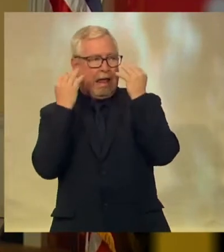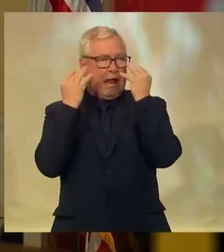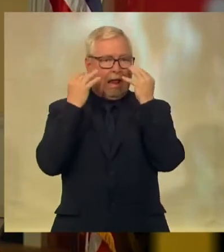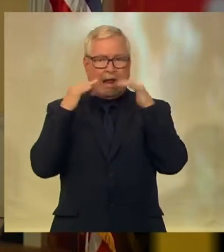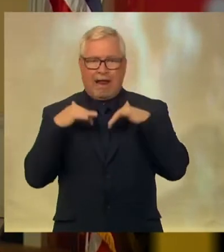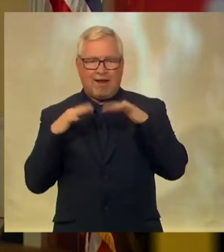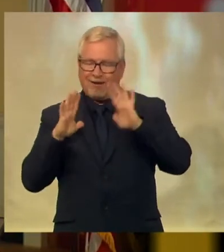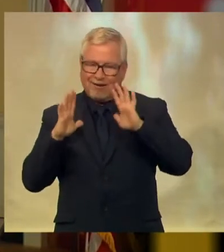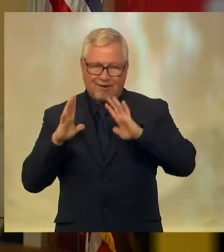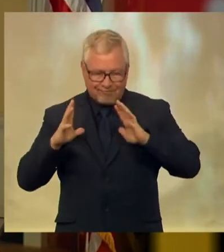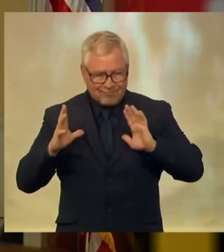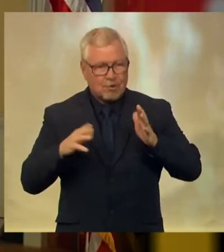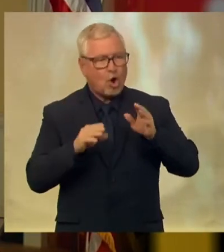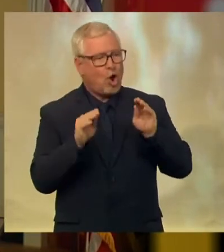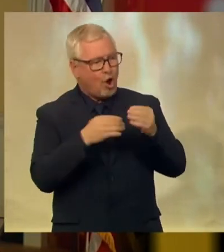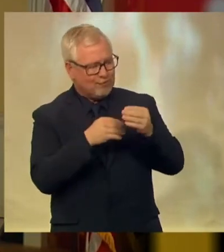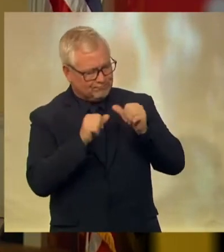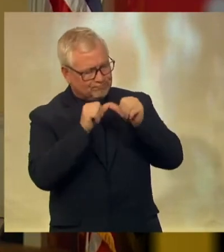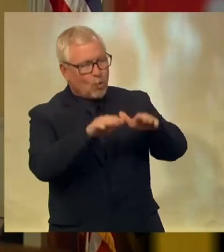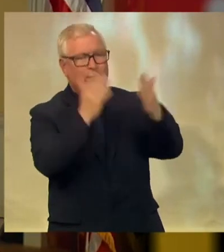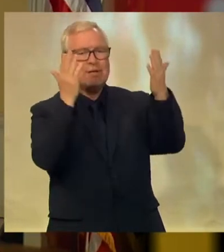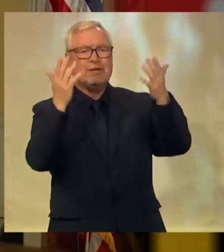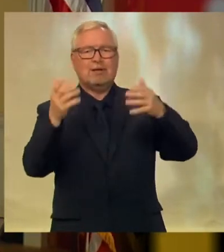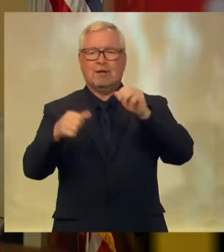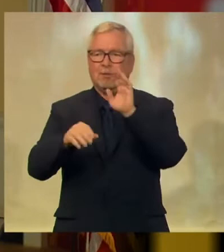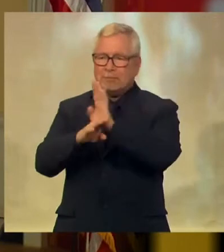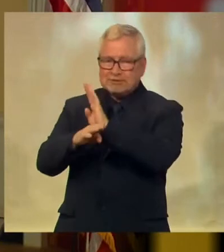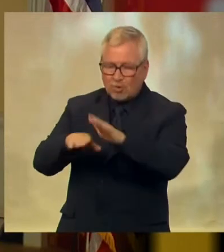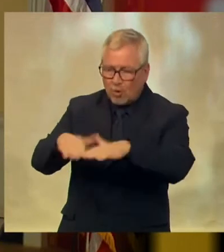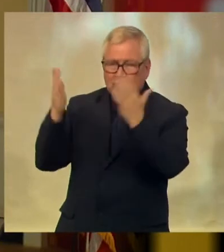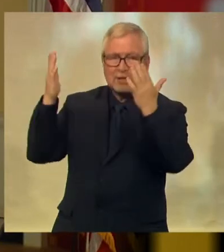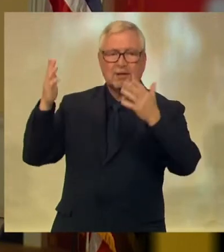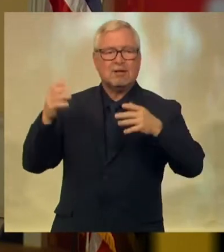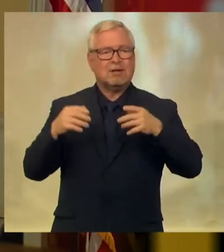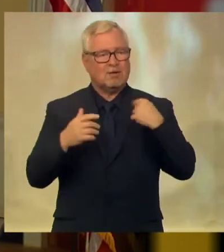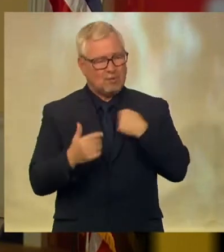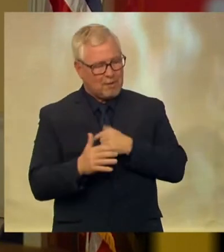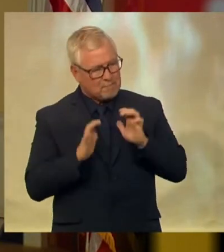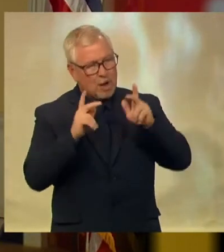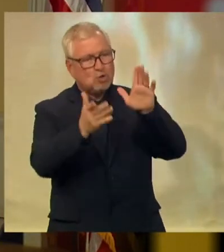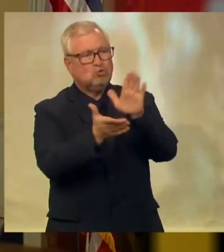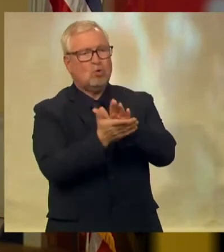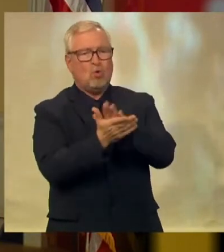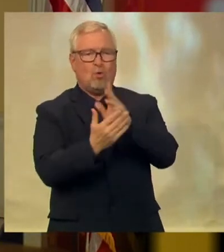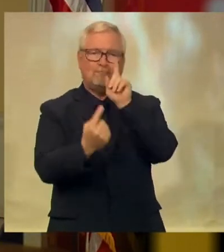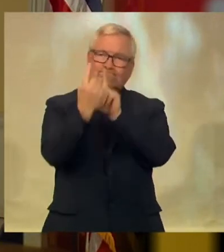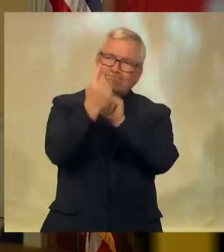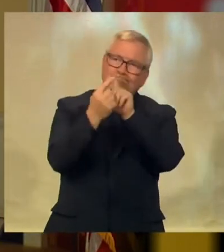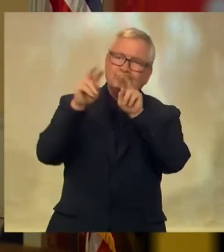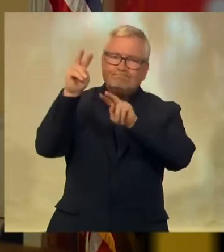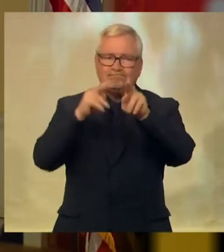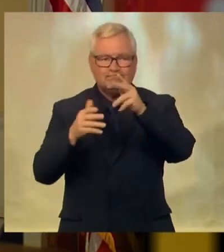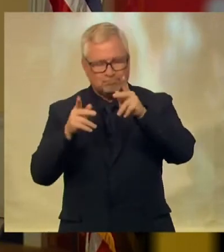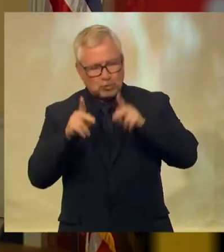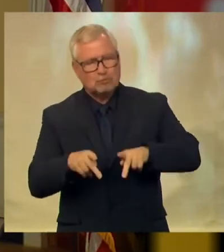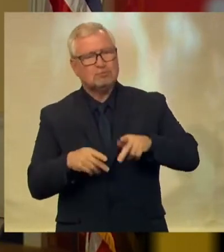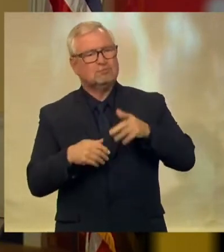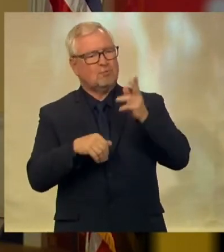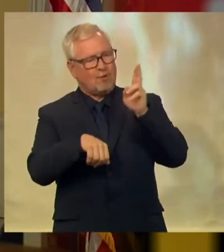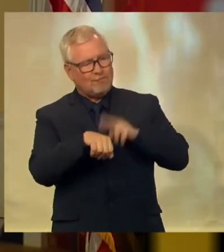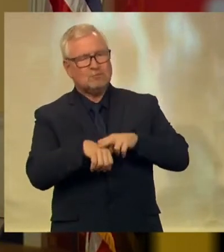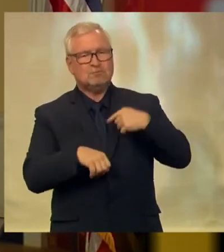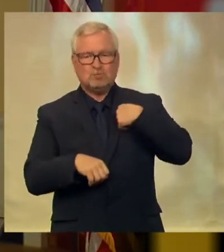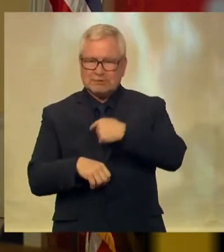and businesses need to be open. Our kids need to be in school, in person. Of course, we'll continue to follow the data and